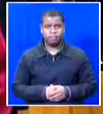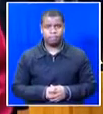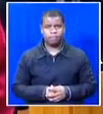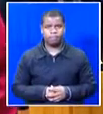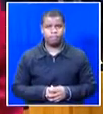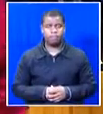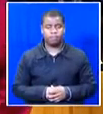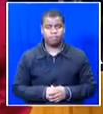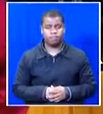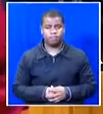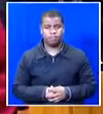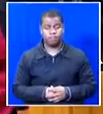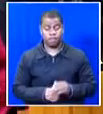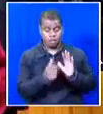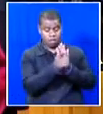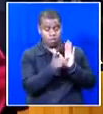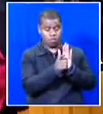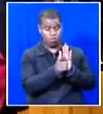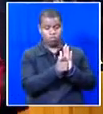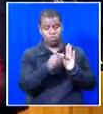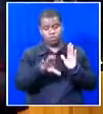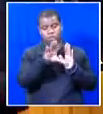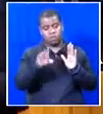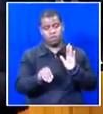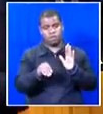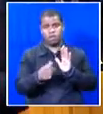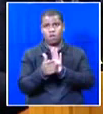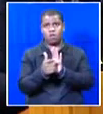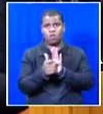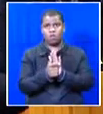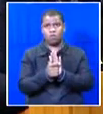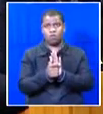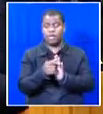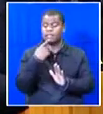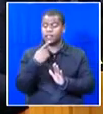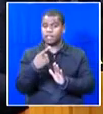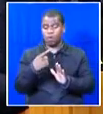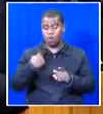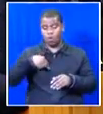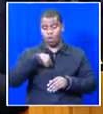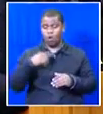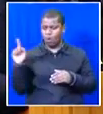in law, South African jurisprudence guarantees all of us equality